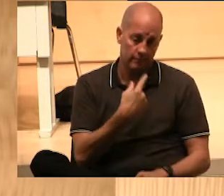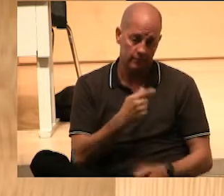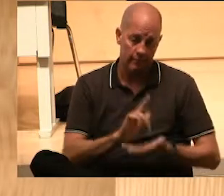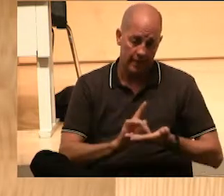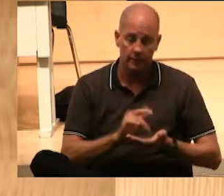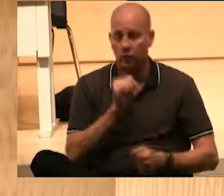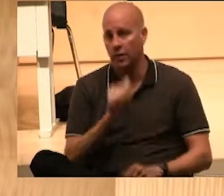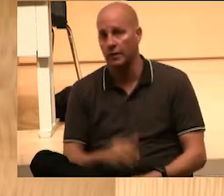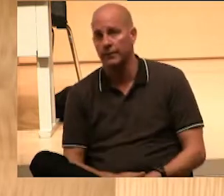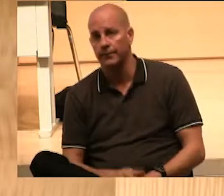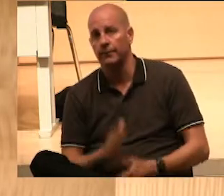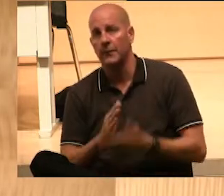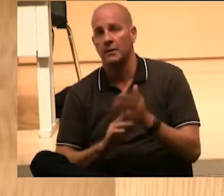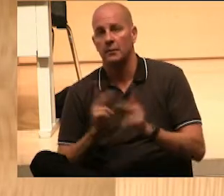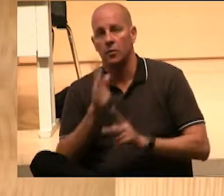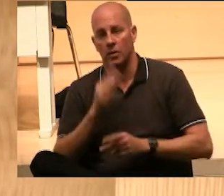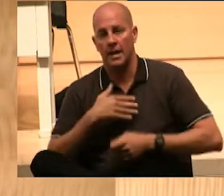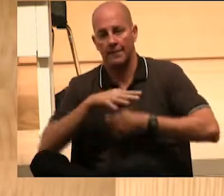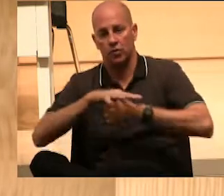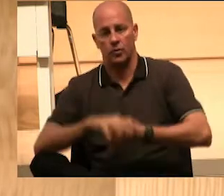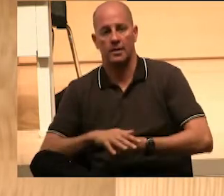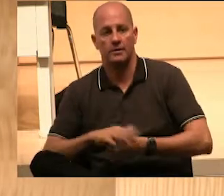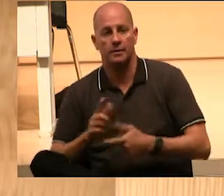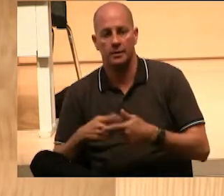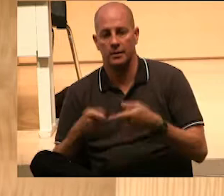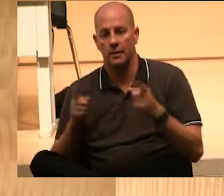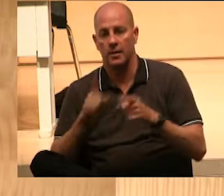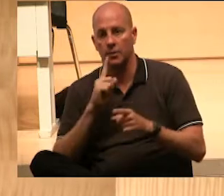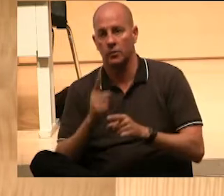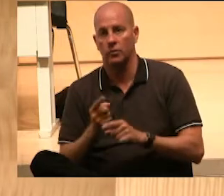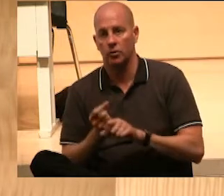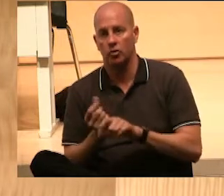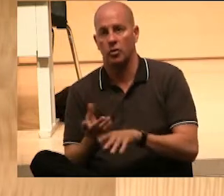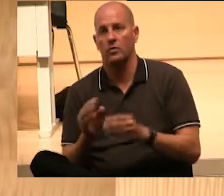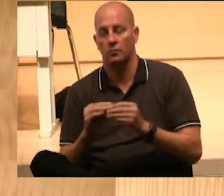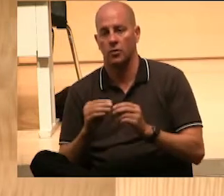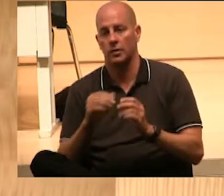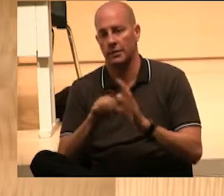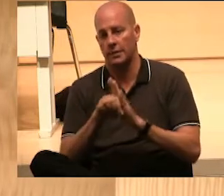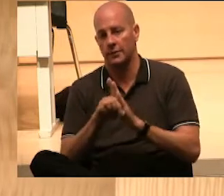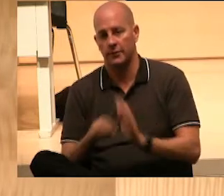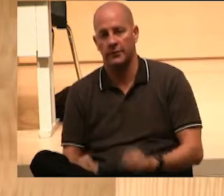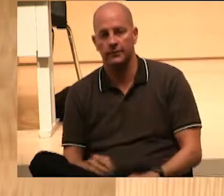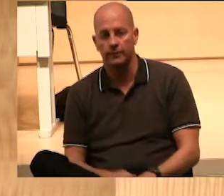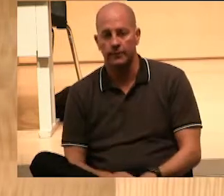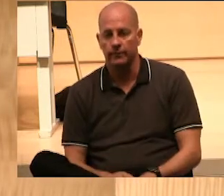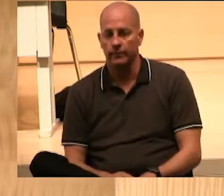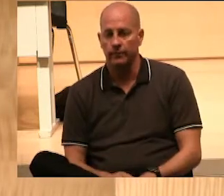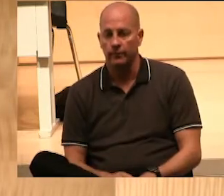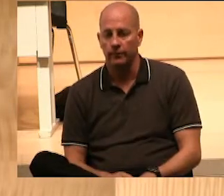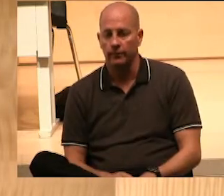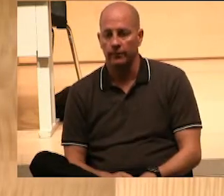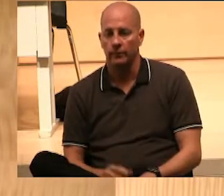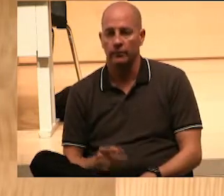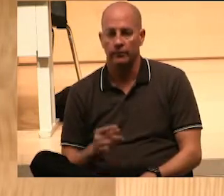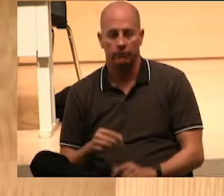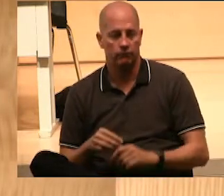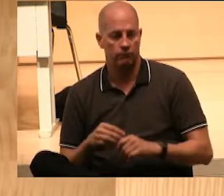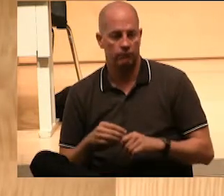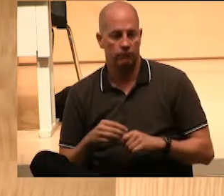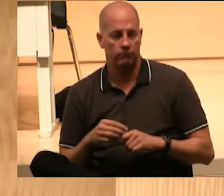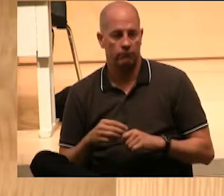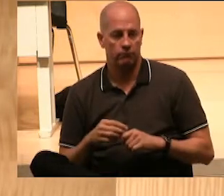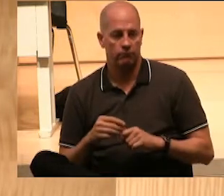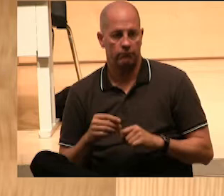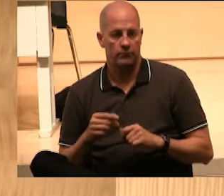to be times when people experience stress and it's going to cause a flare in their symptoms. One of the problems that I have is not being able to get information